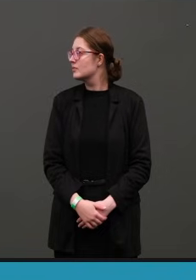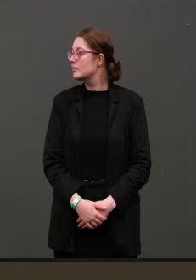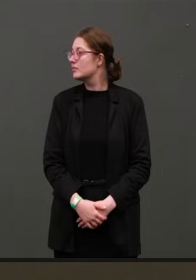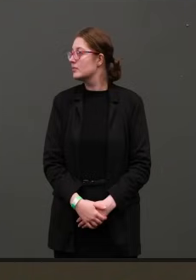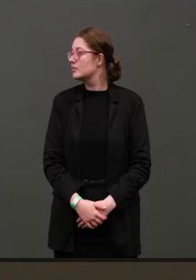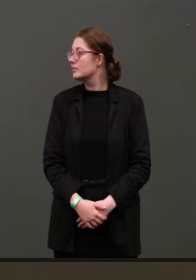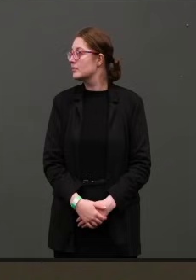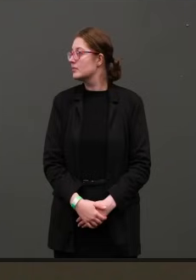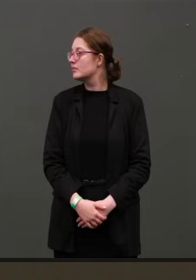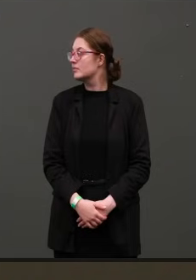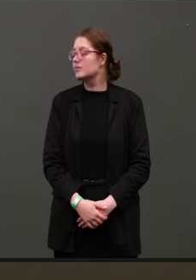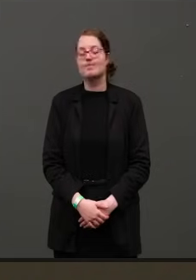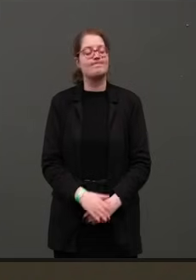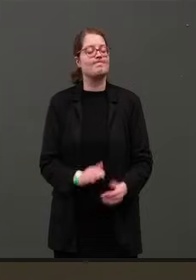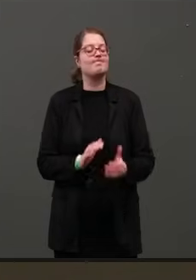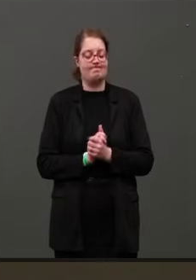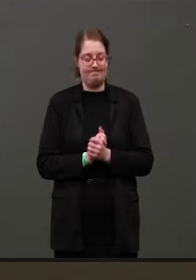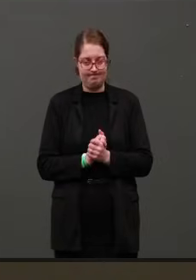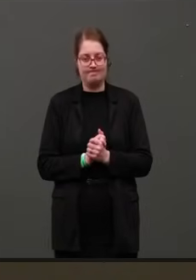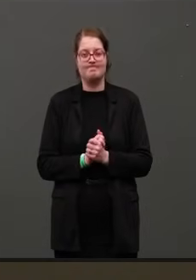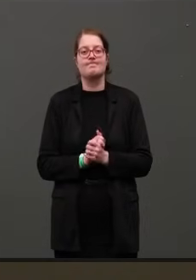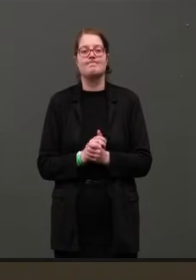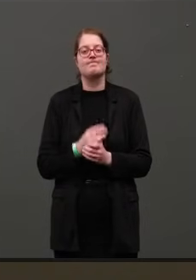Okay, so I'm Antony Johnston.